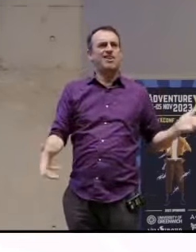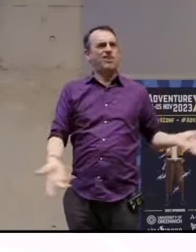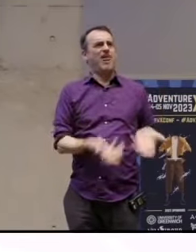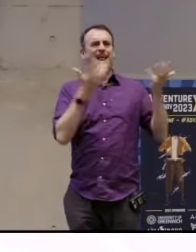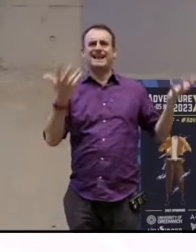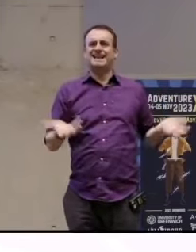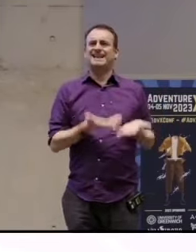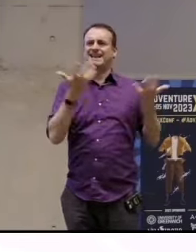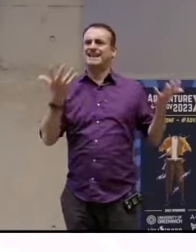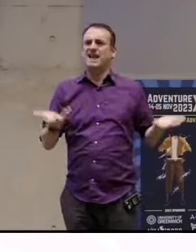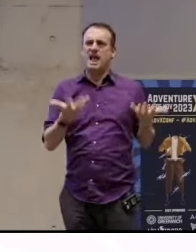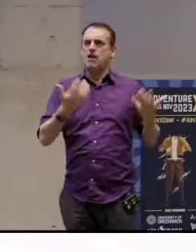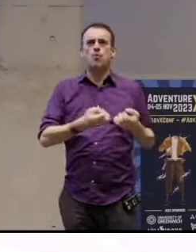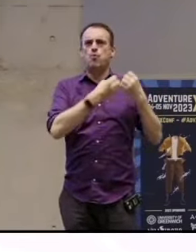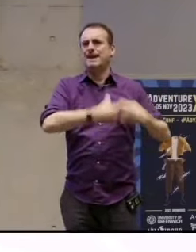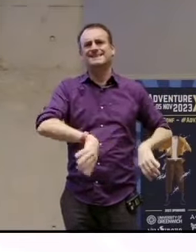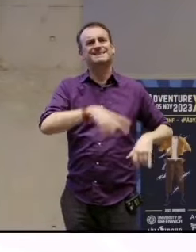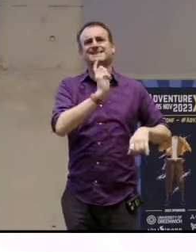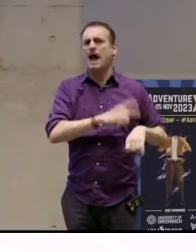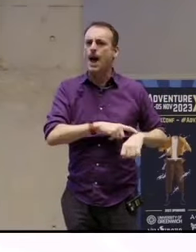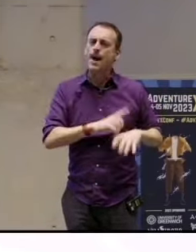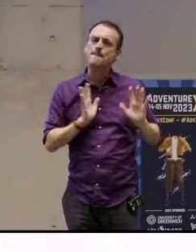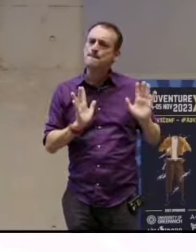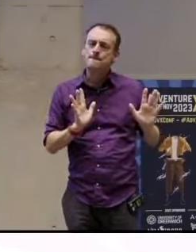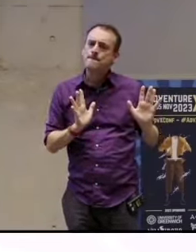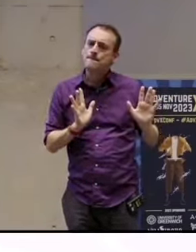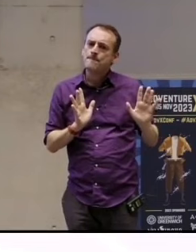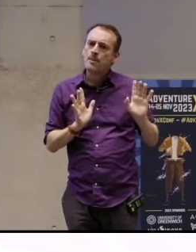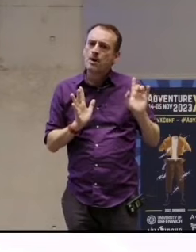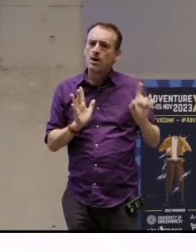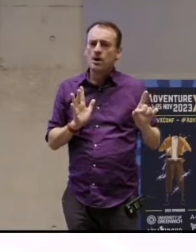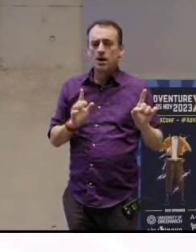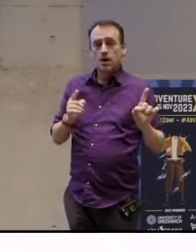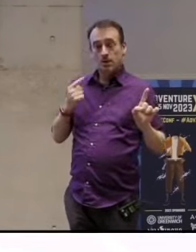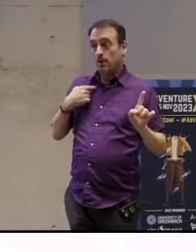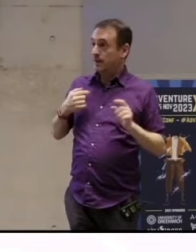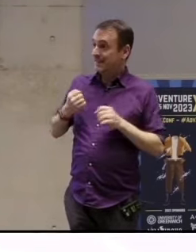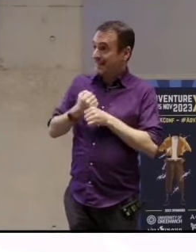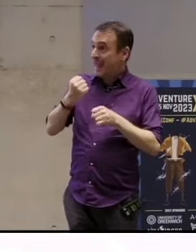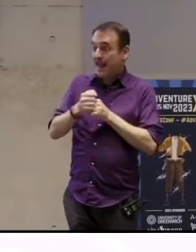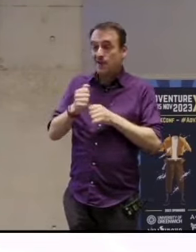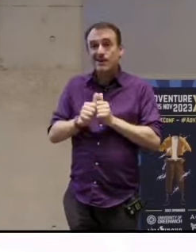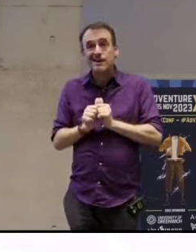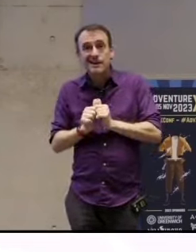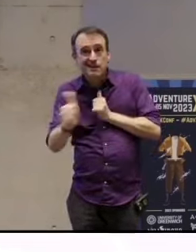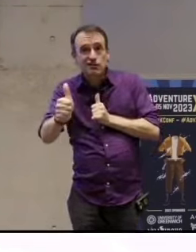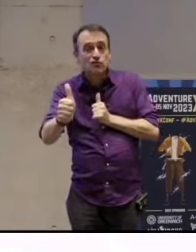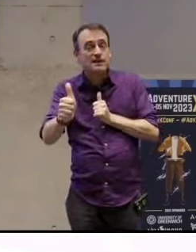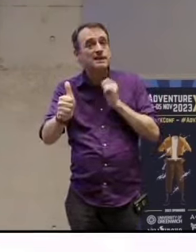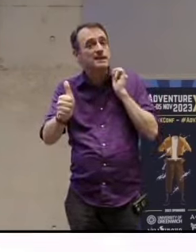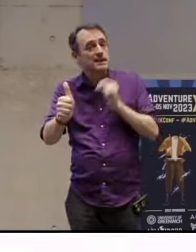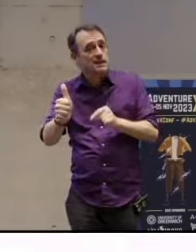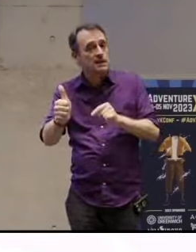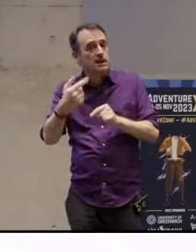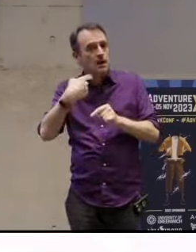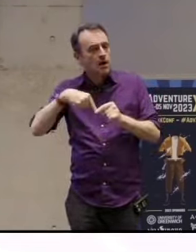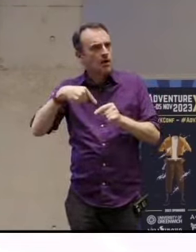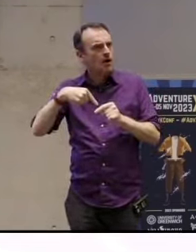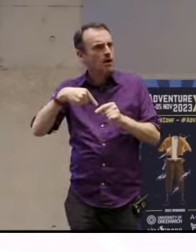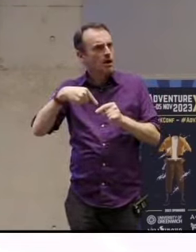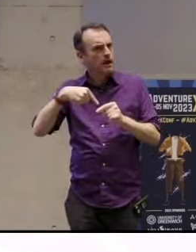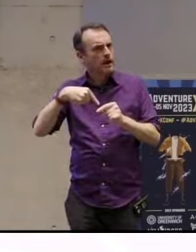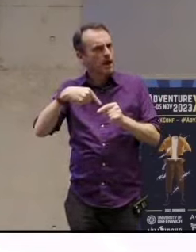to waste time. And video games as an industry has a hard time kind of shaking